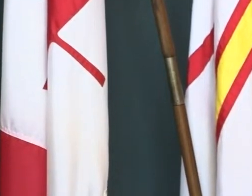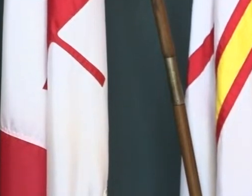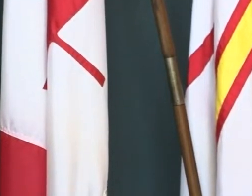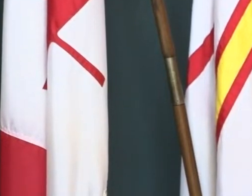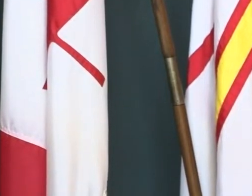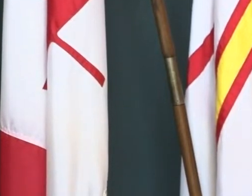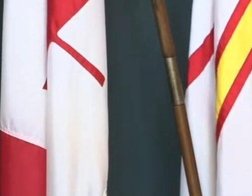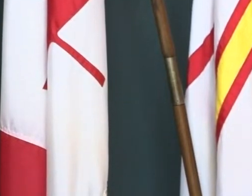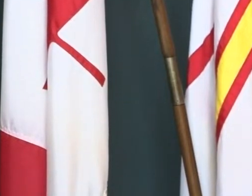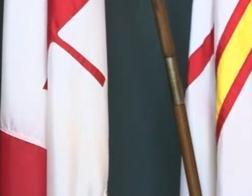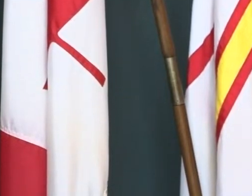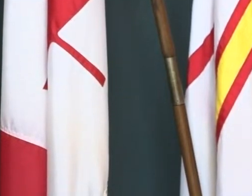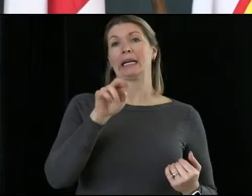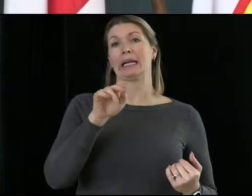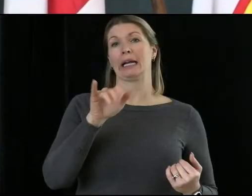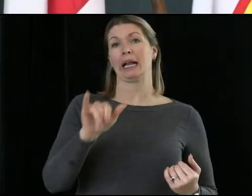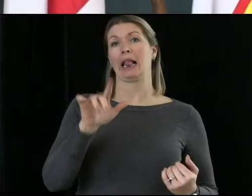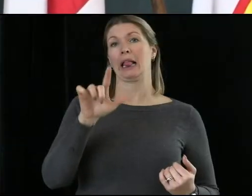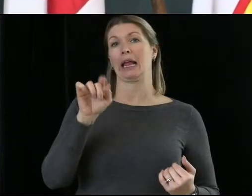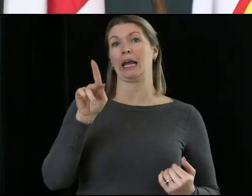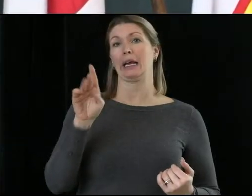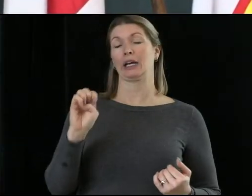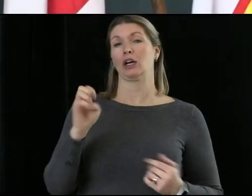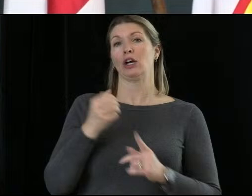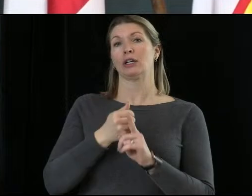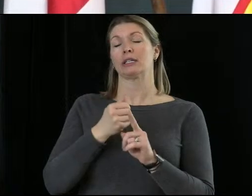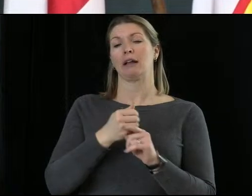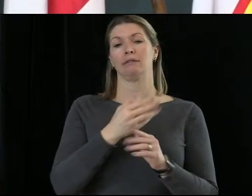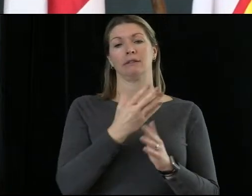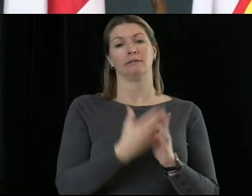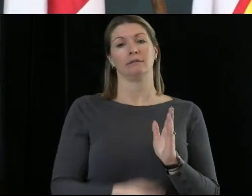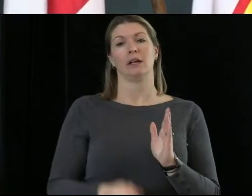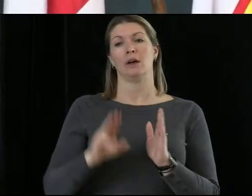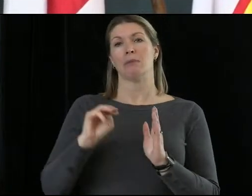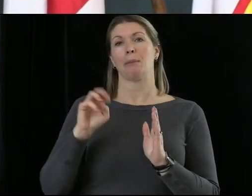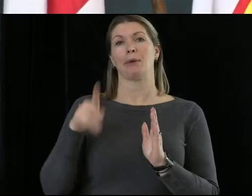in 2017 and to date has not been found.